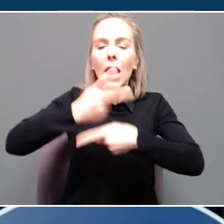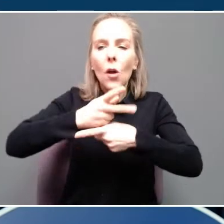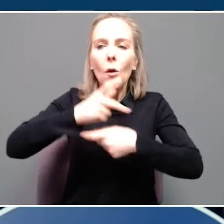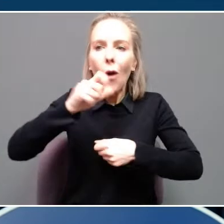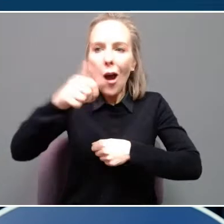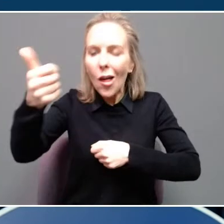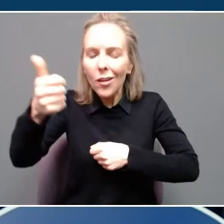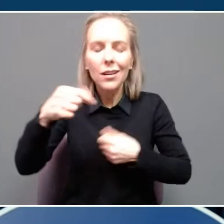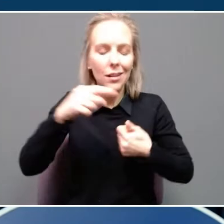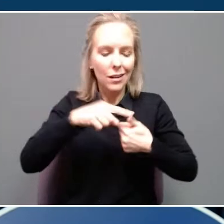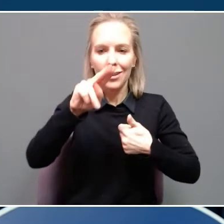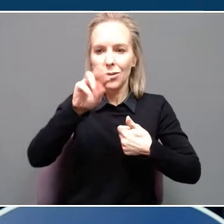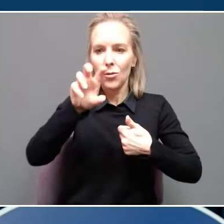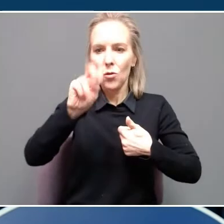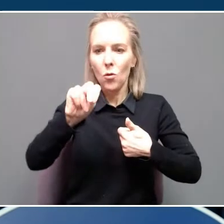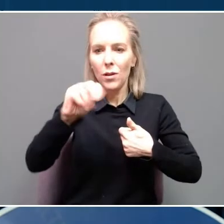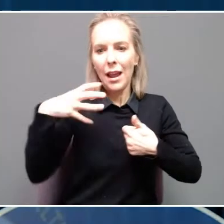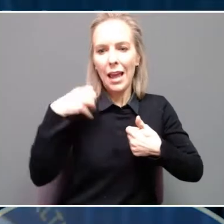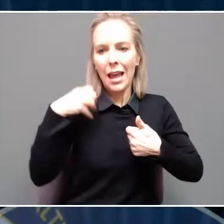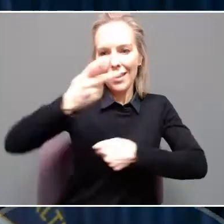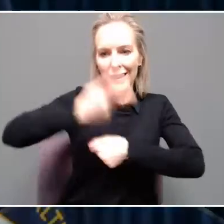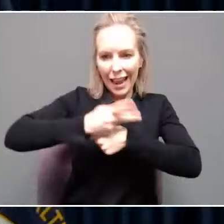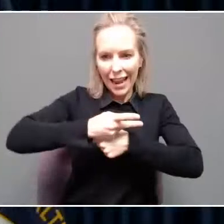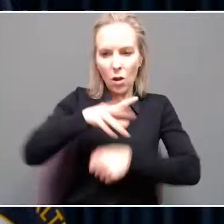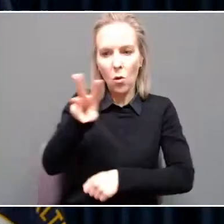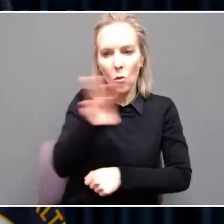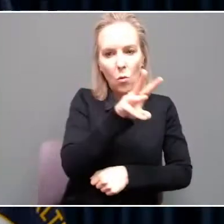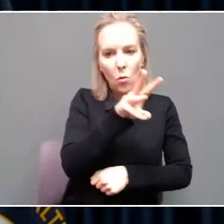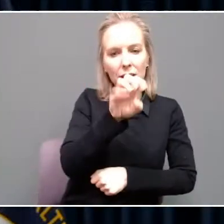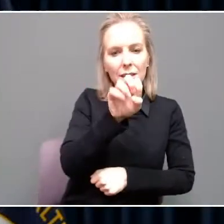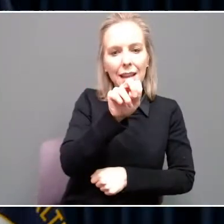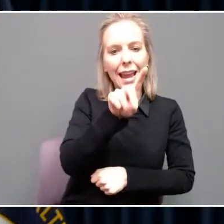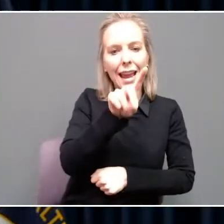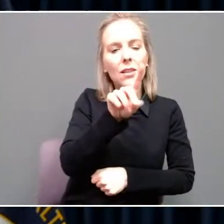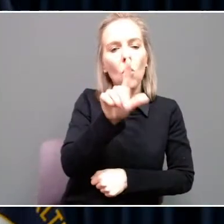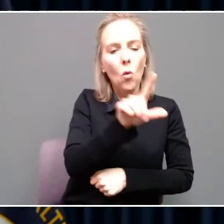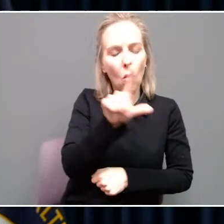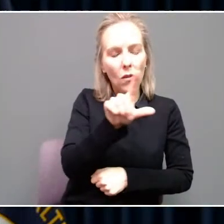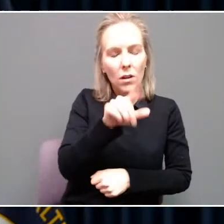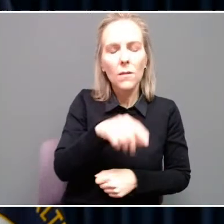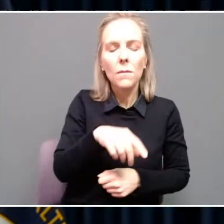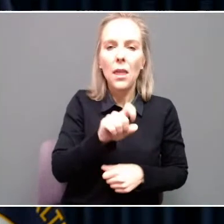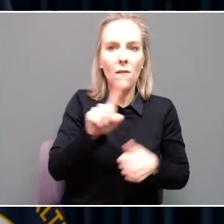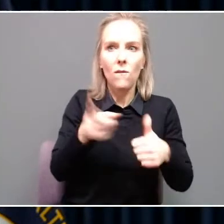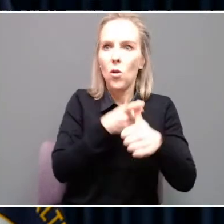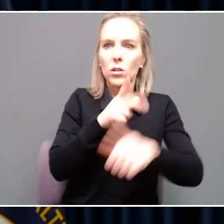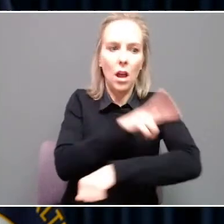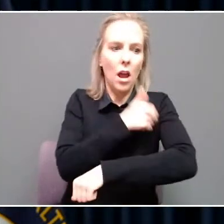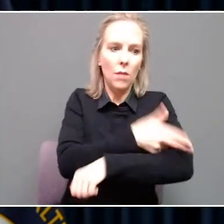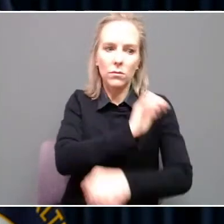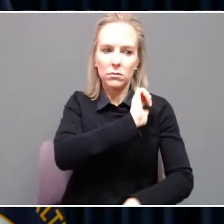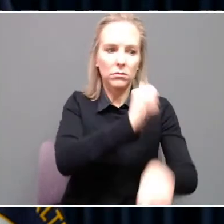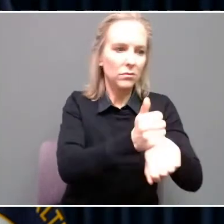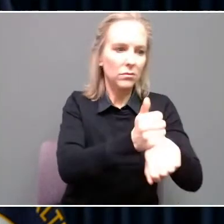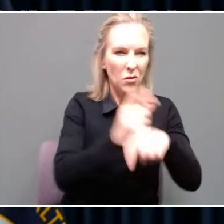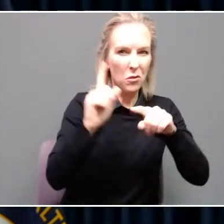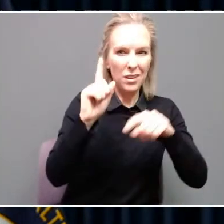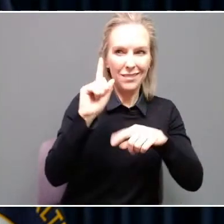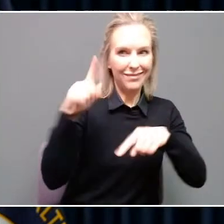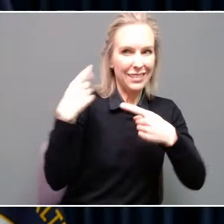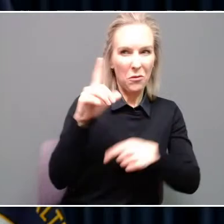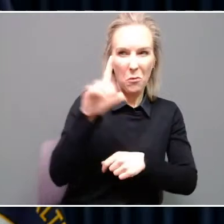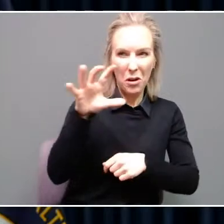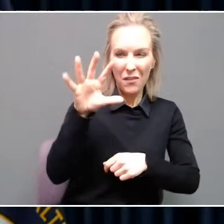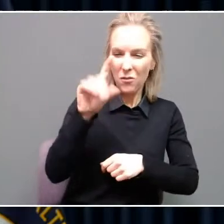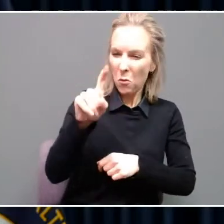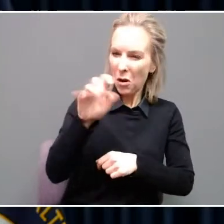Norton Healthcare's new hospital in the west end of Louisville, first hospital in that area in over 150 years. There's